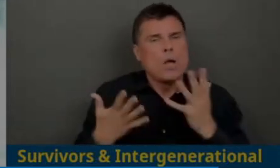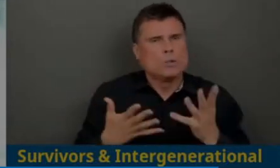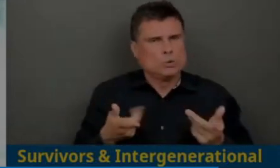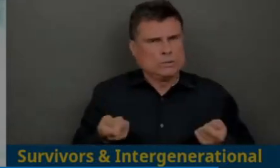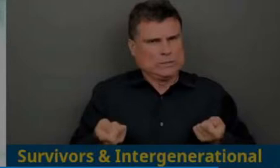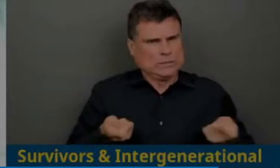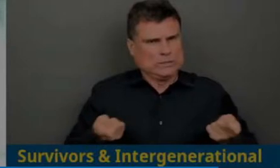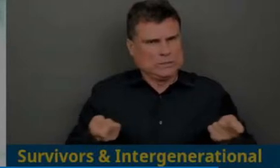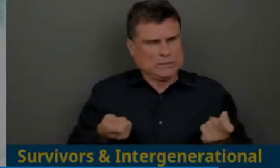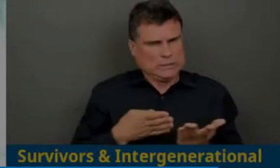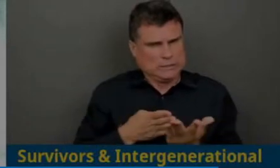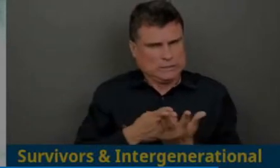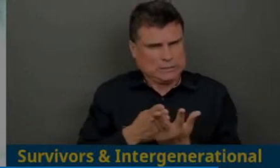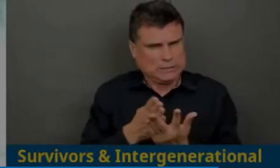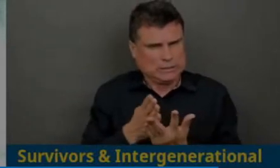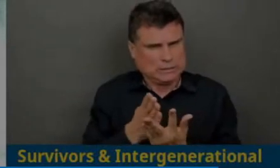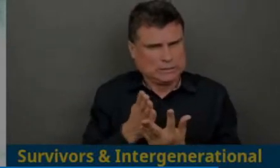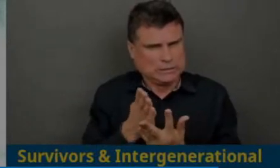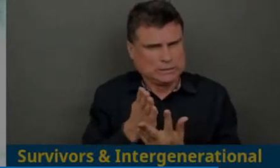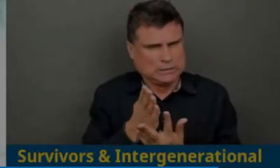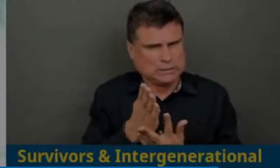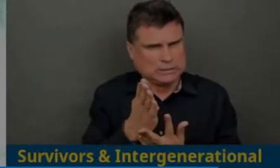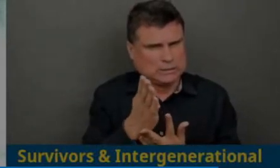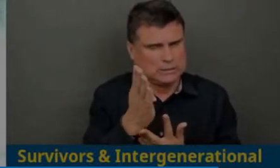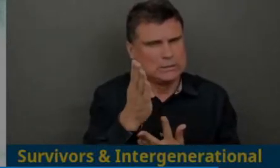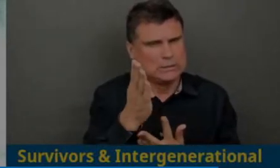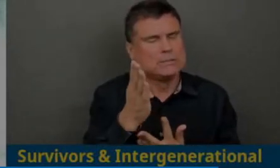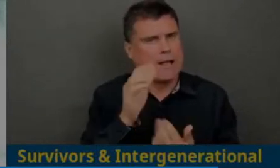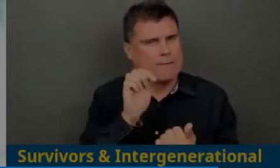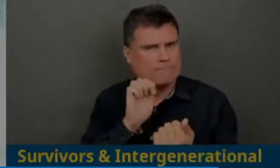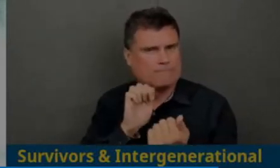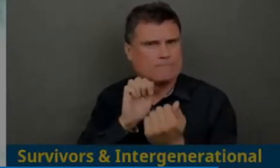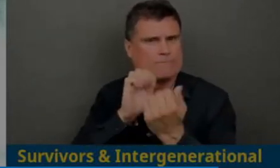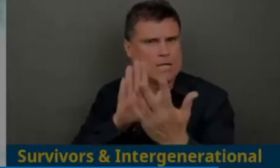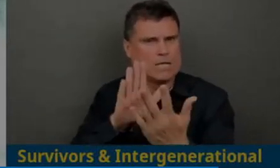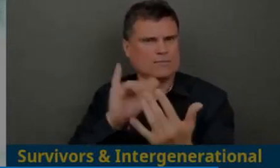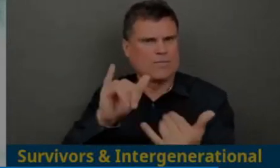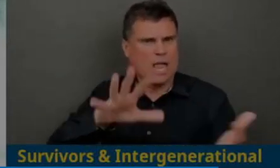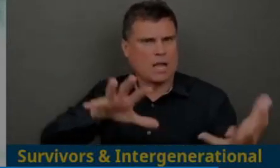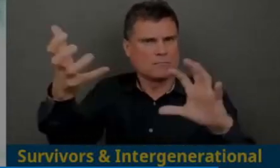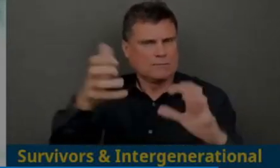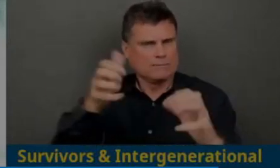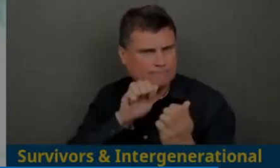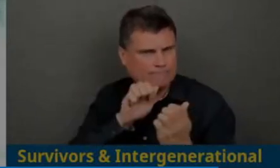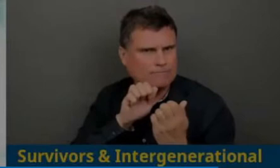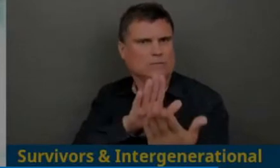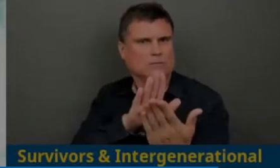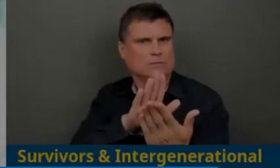those kind of crises and trauma head on and be able to hold one another up.